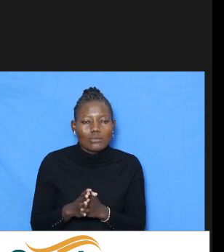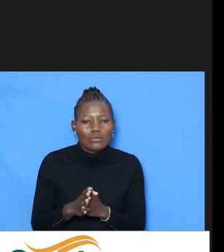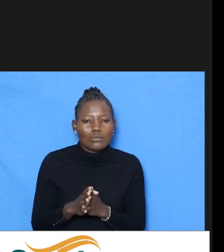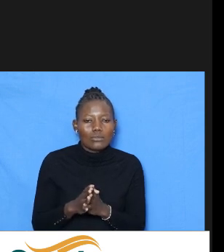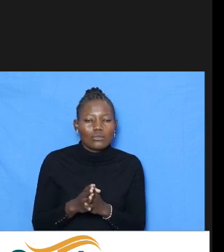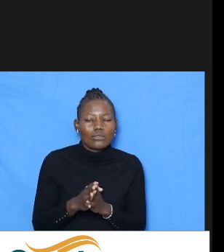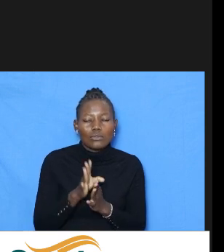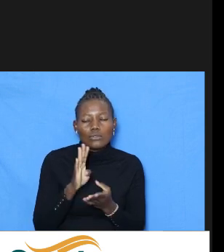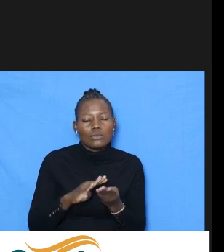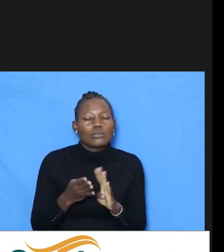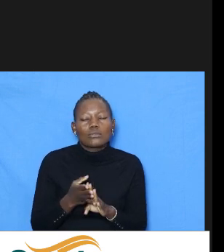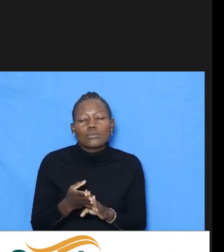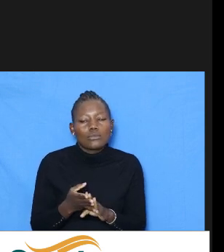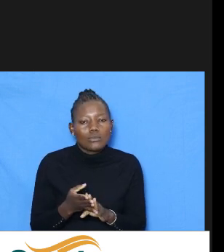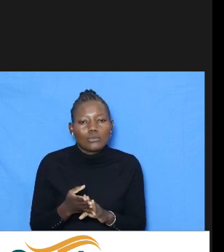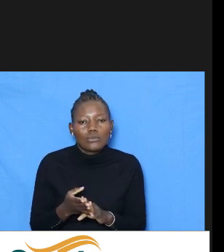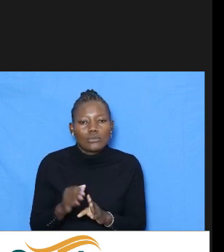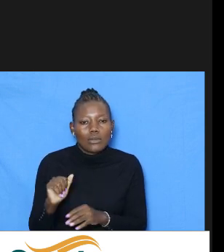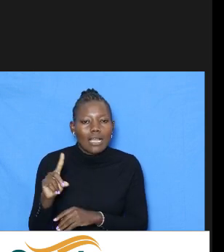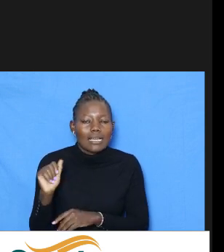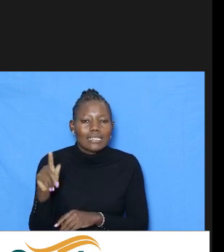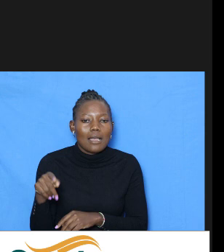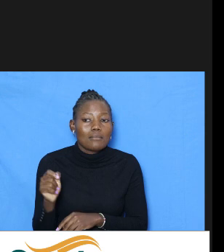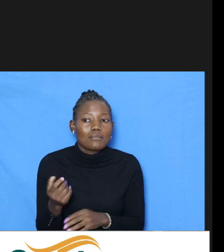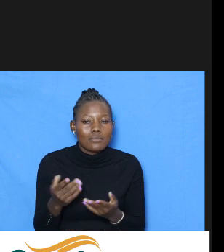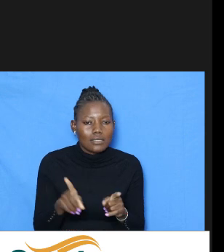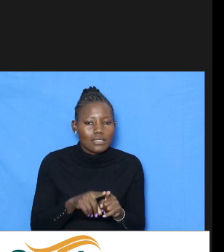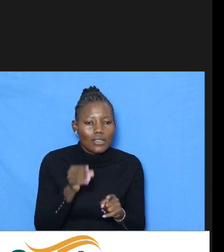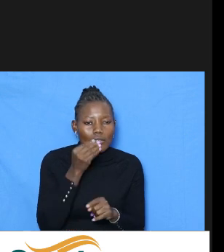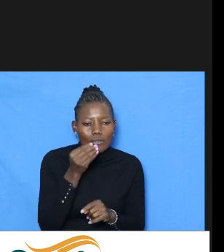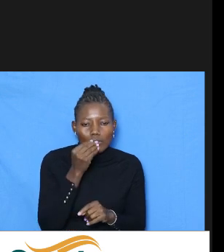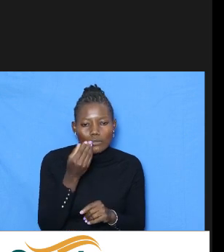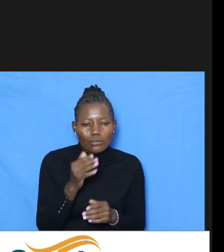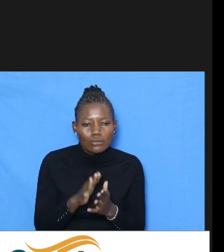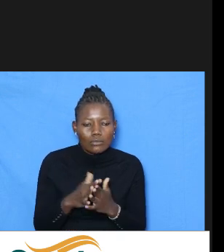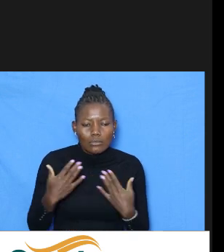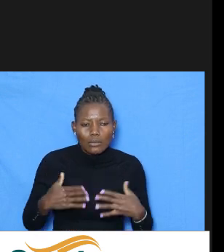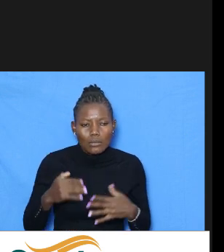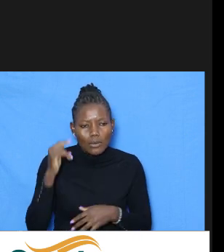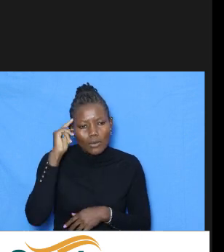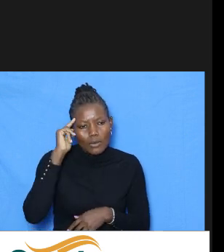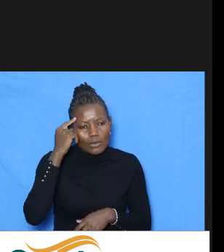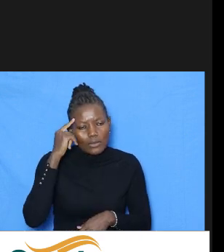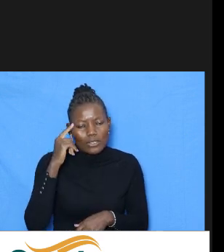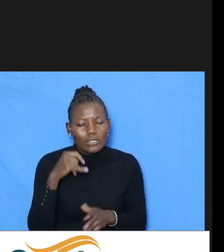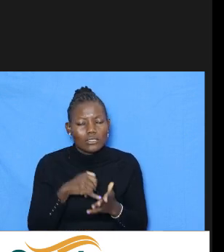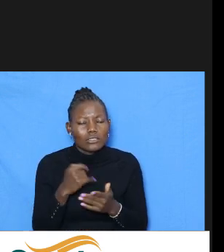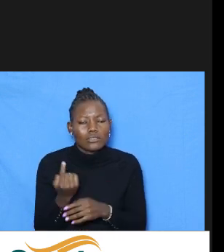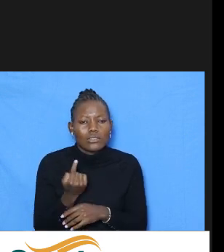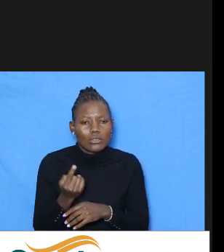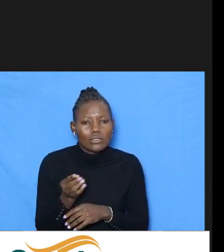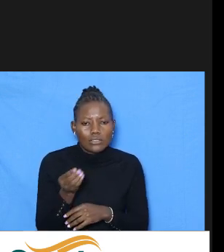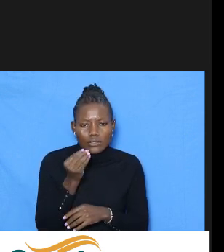And acclimatization also includes nutrition. People would think acclimatization just has to do with training.